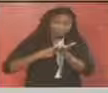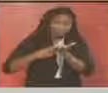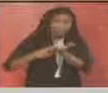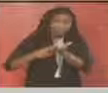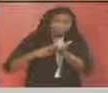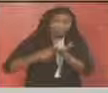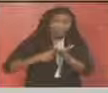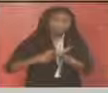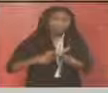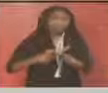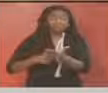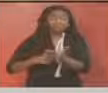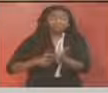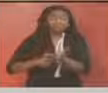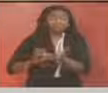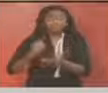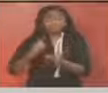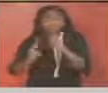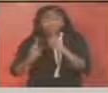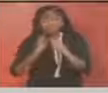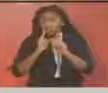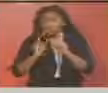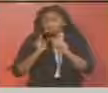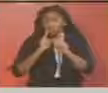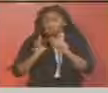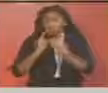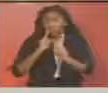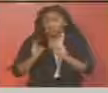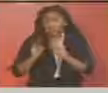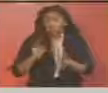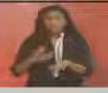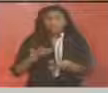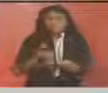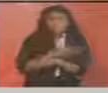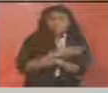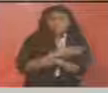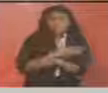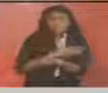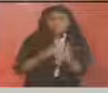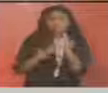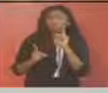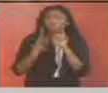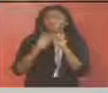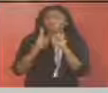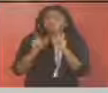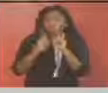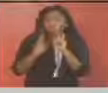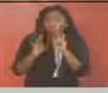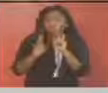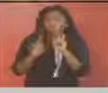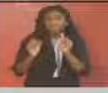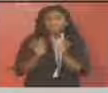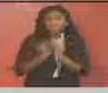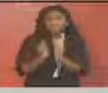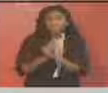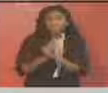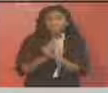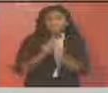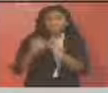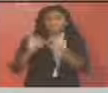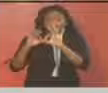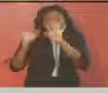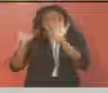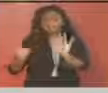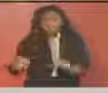in preparatory talks before that. Before you can talk to a country or a vaccine